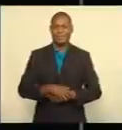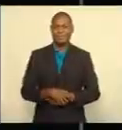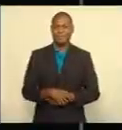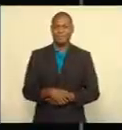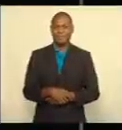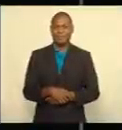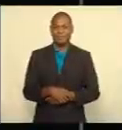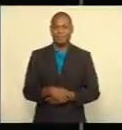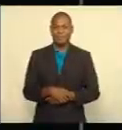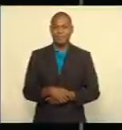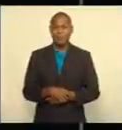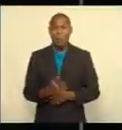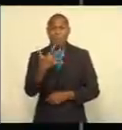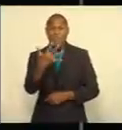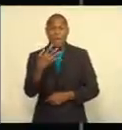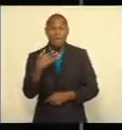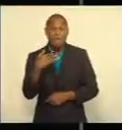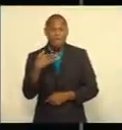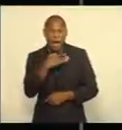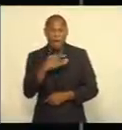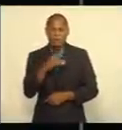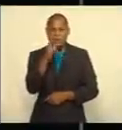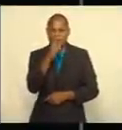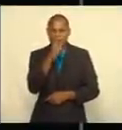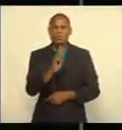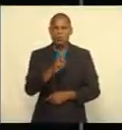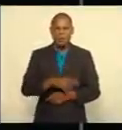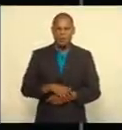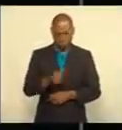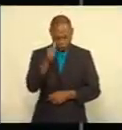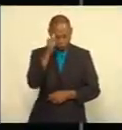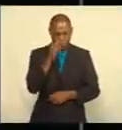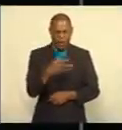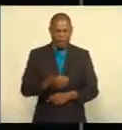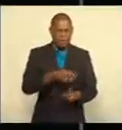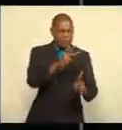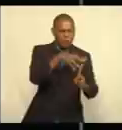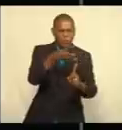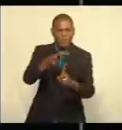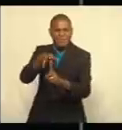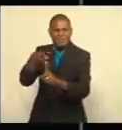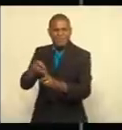Koroi, these 500 individuals, do we know if they had the COVID-19 tracing app?